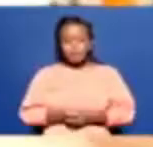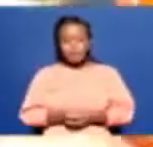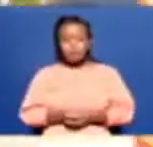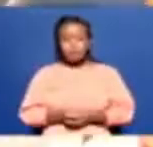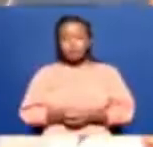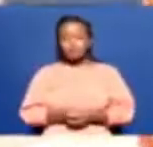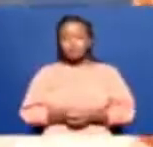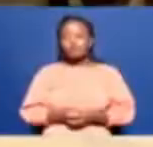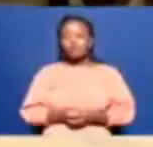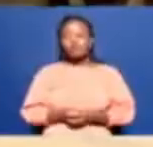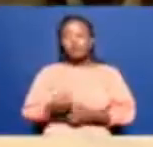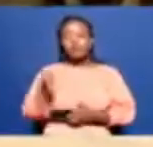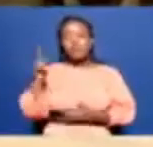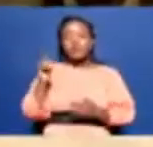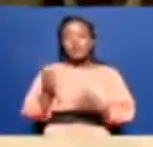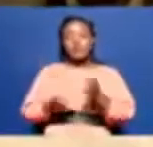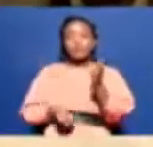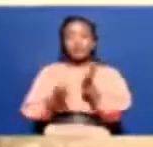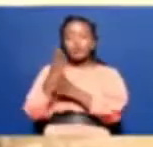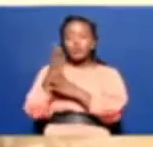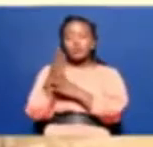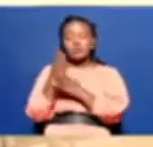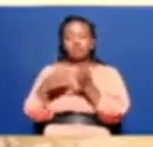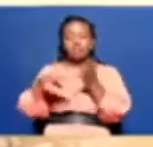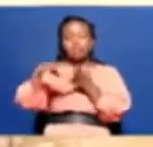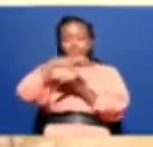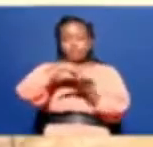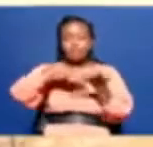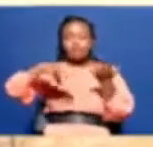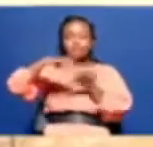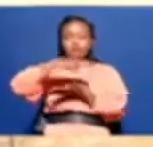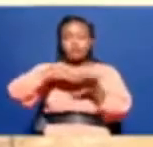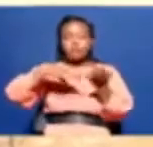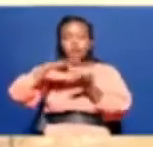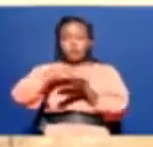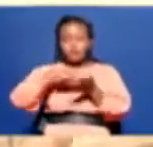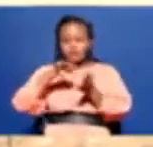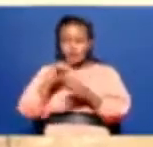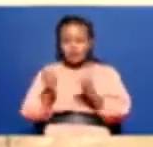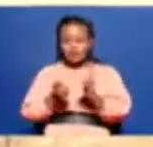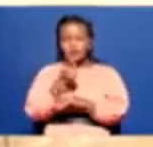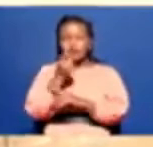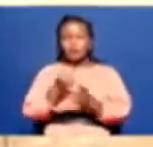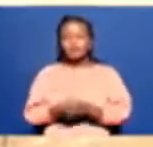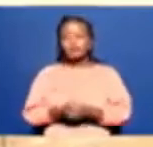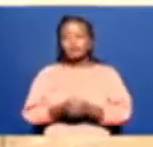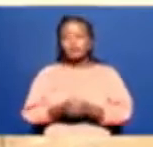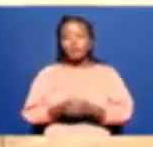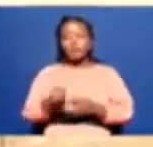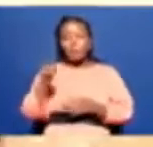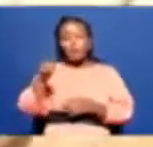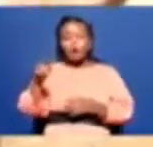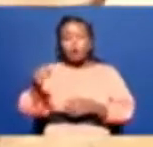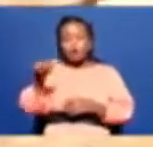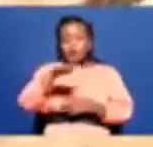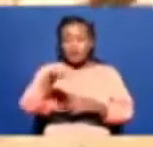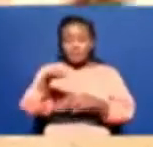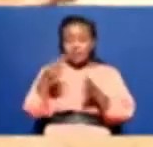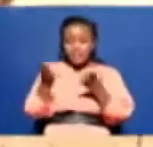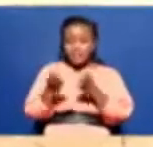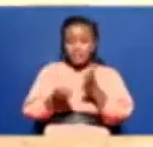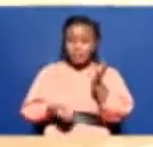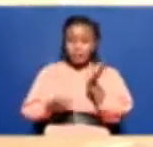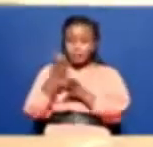At this production area, the mixing begins. Now from weighing area, we are now at the production area, where we can see is